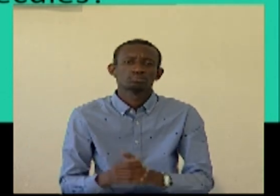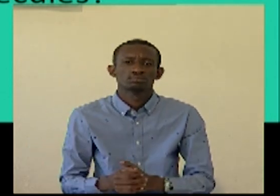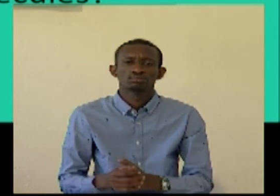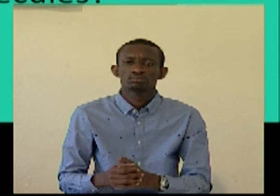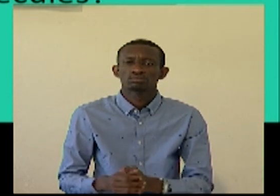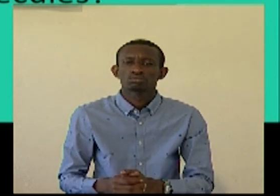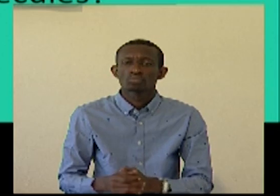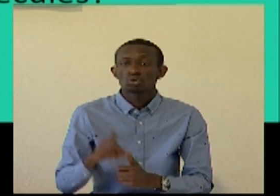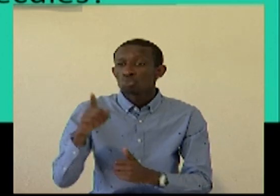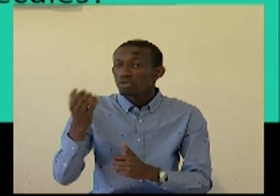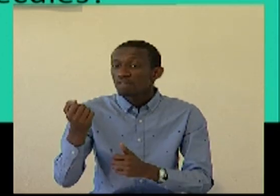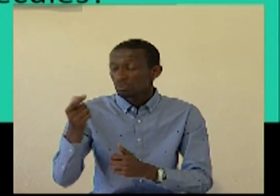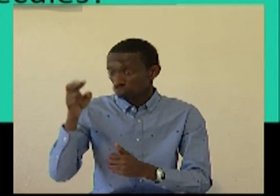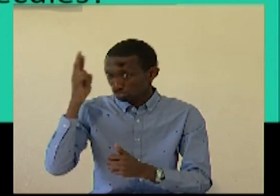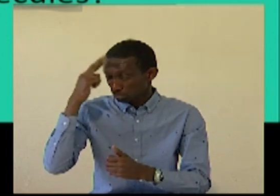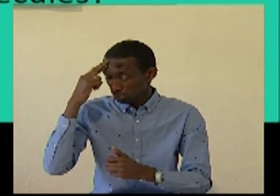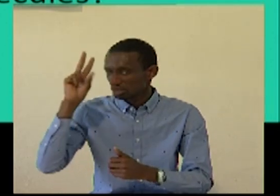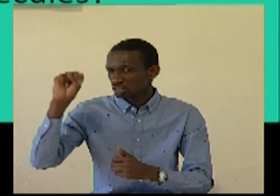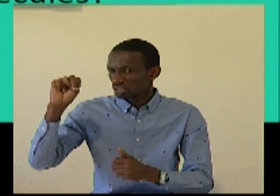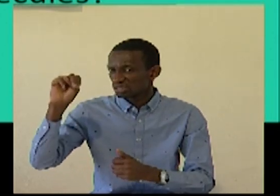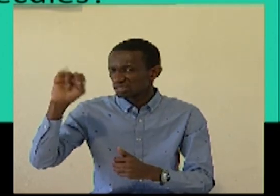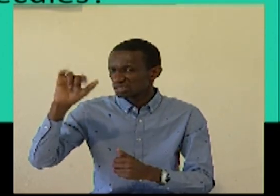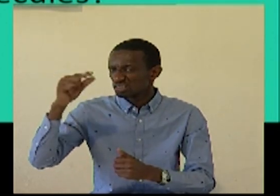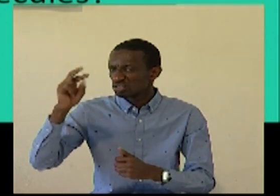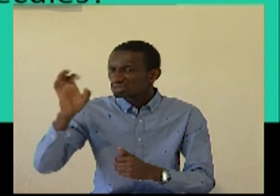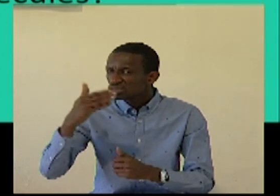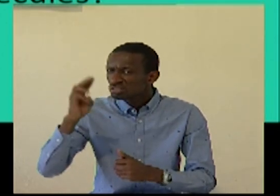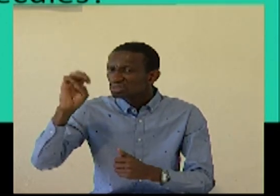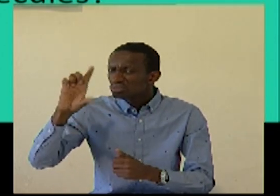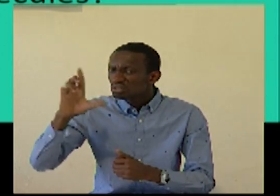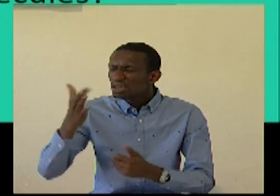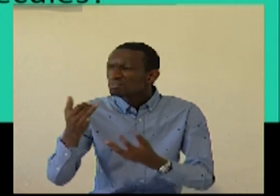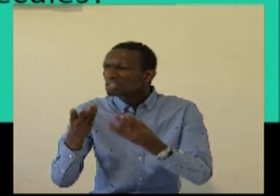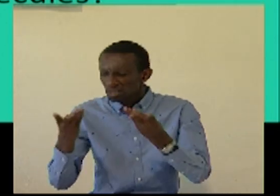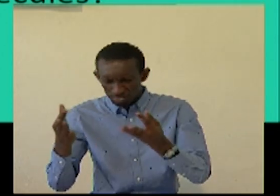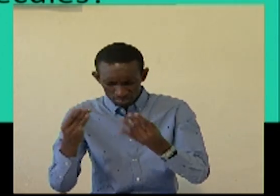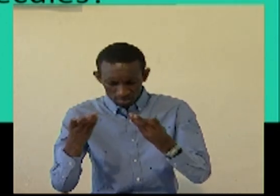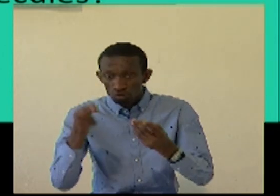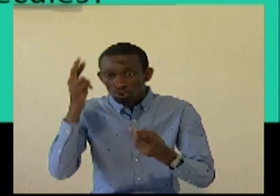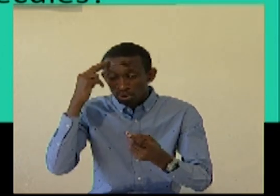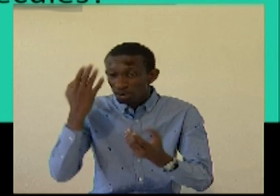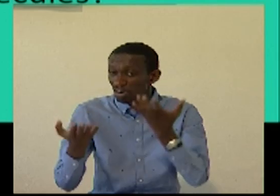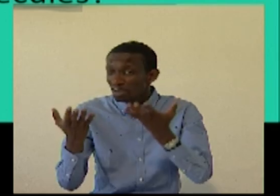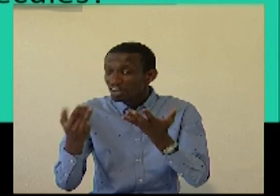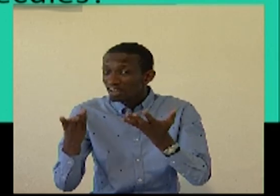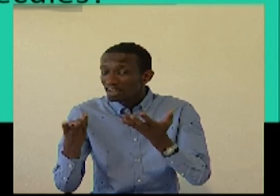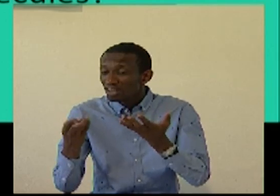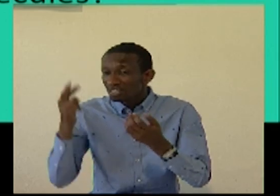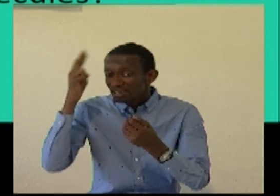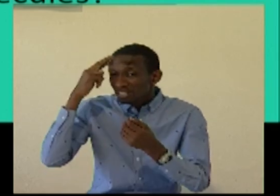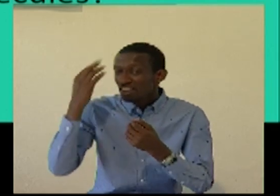to take into consideration this. Nitrogen molecules, it's not atoms. Remember, nitrogen molecules, they